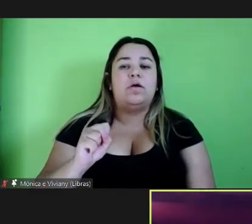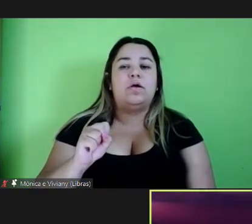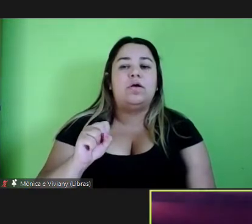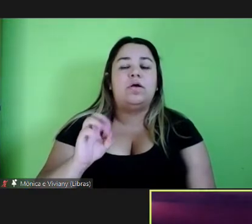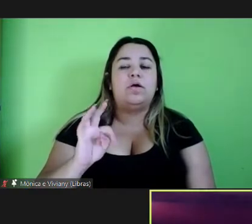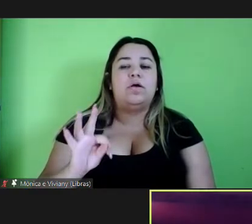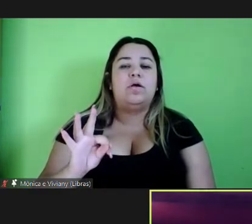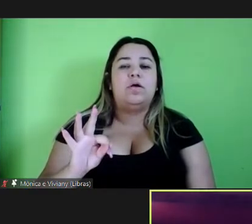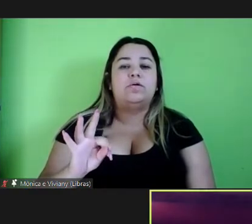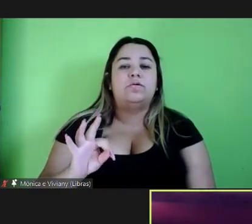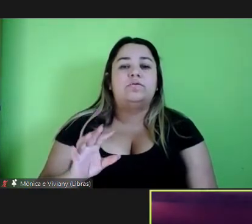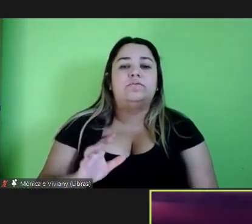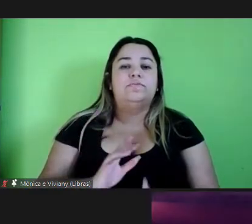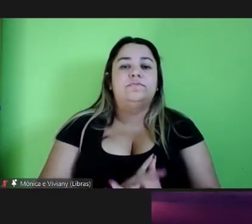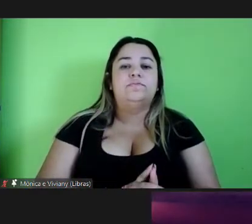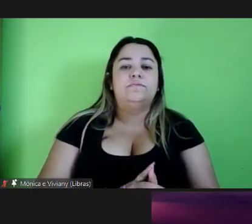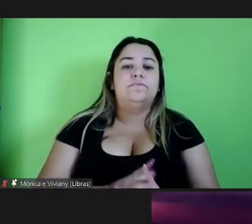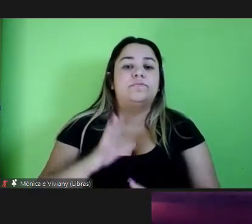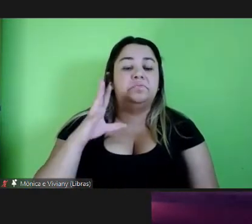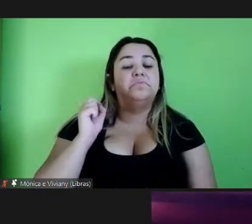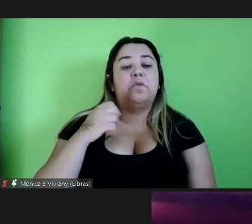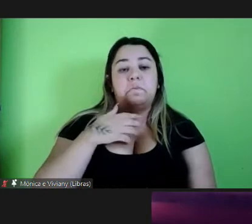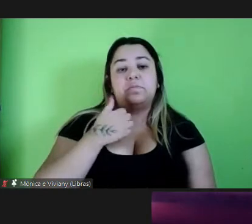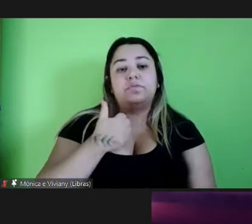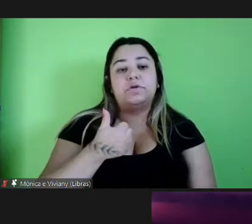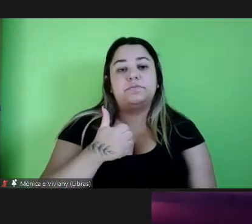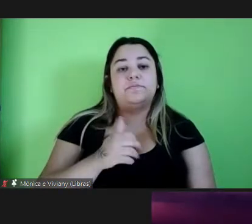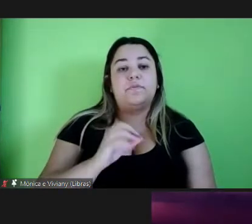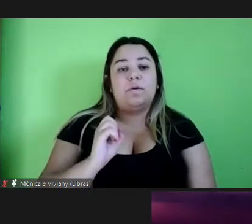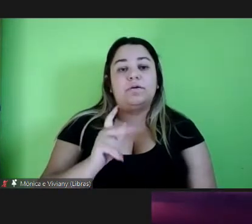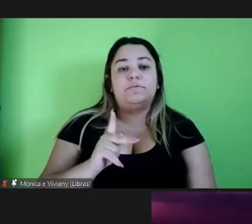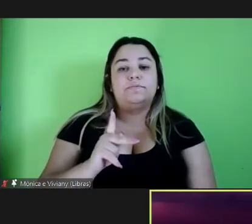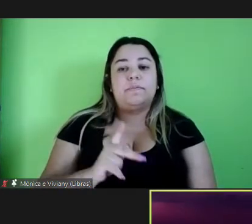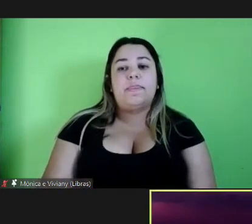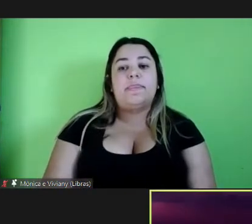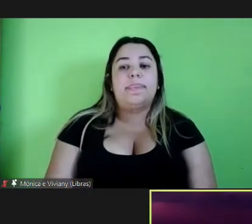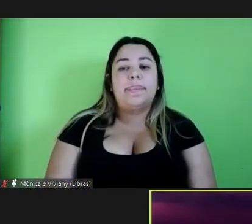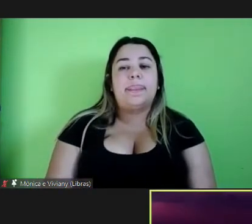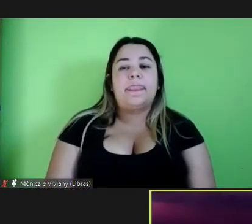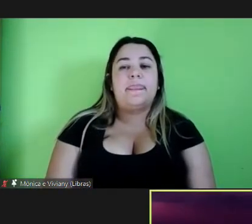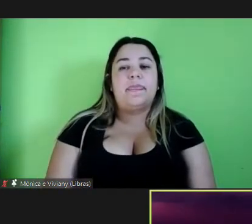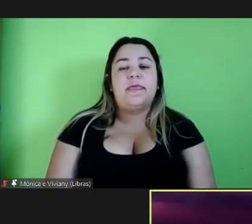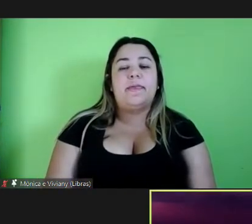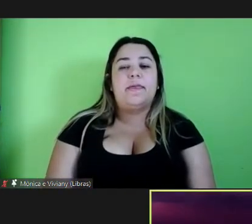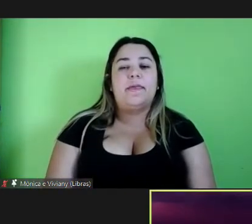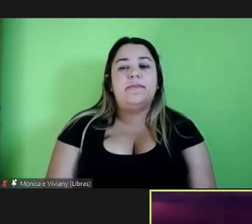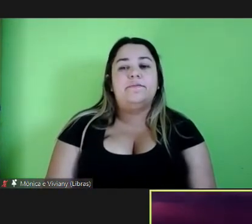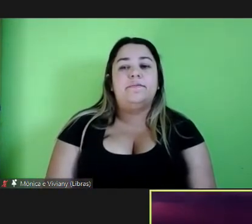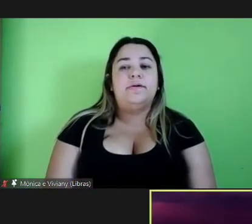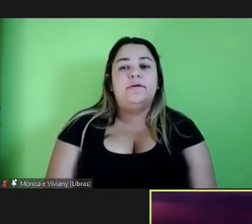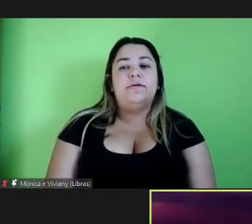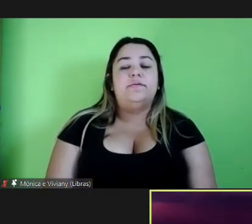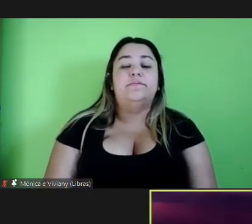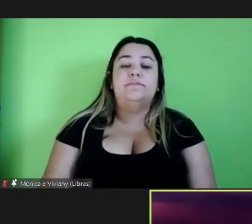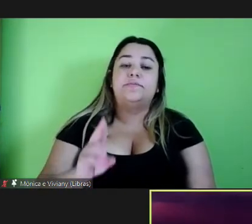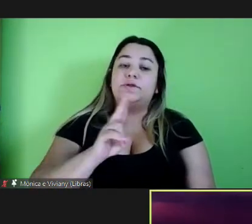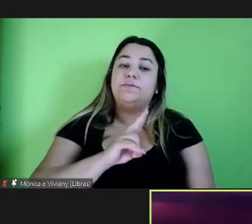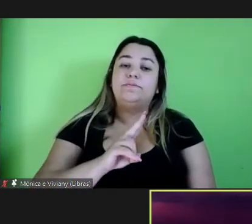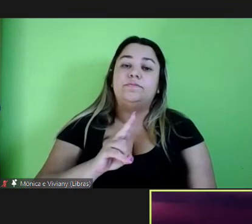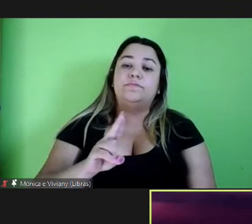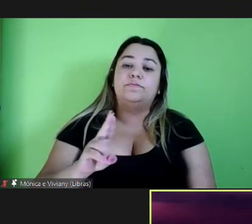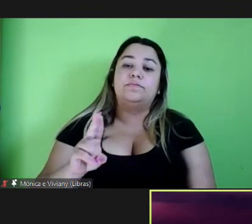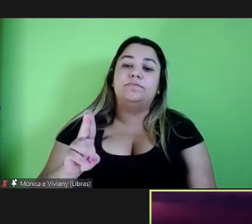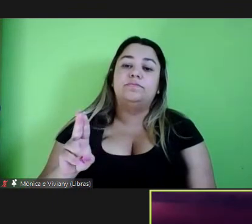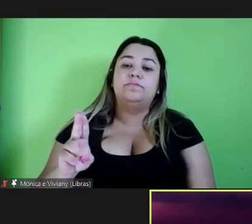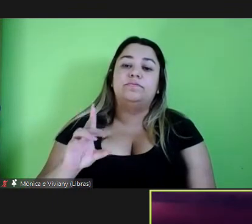clearly? Sim. Thank you very much. My name is Rosetta Juliana West. I work and live in the